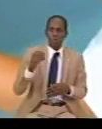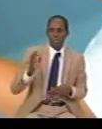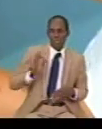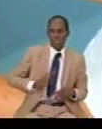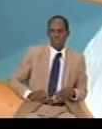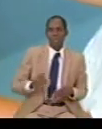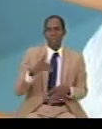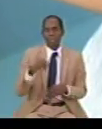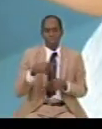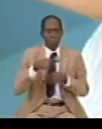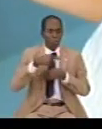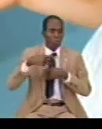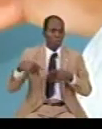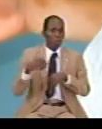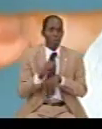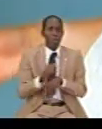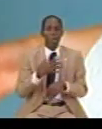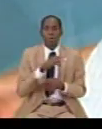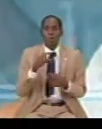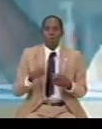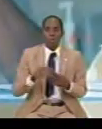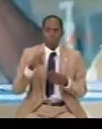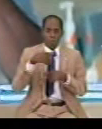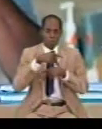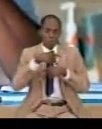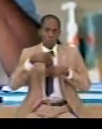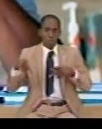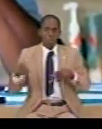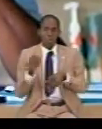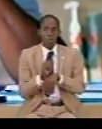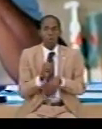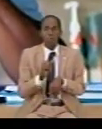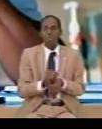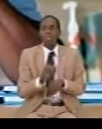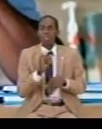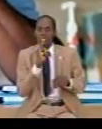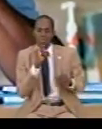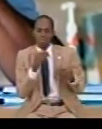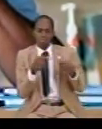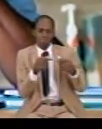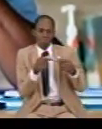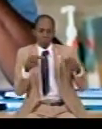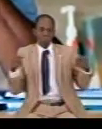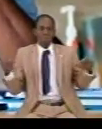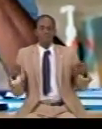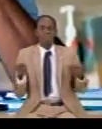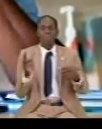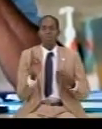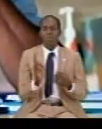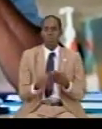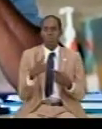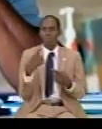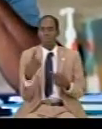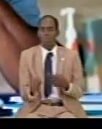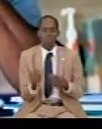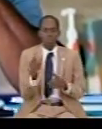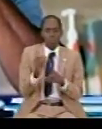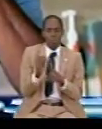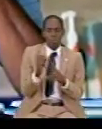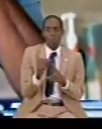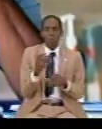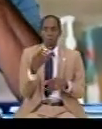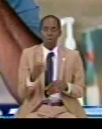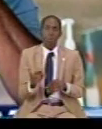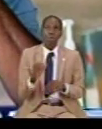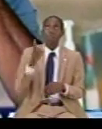profession. And when your profession contradicts or comes contrary, a kind of collides with the work and the